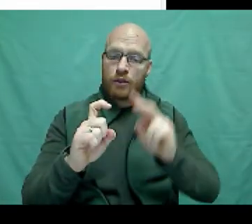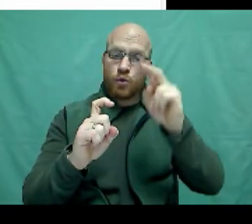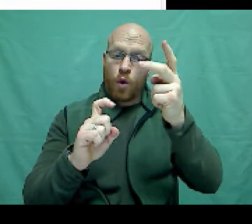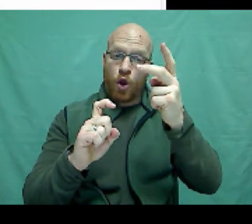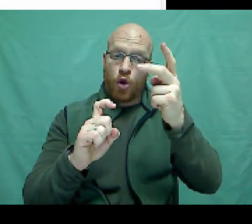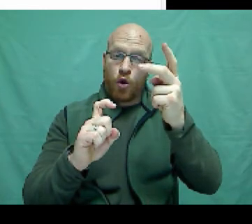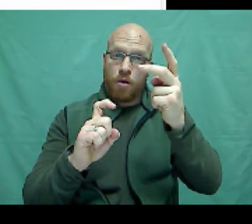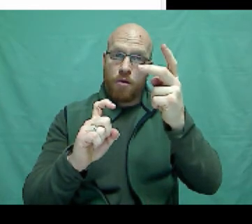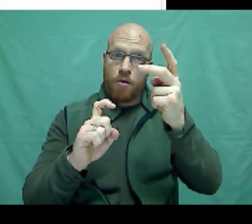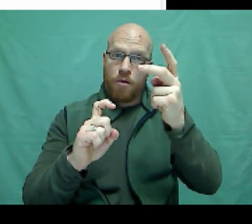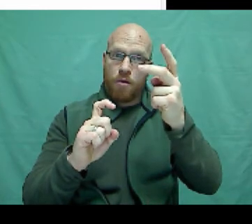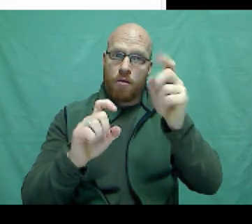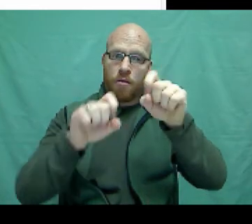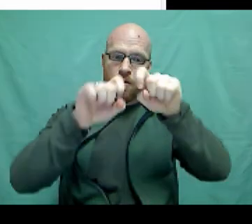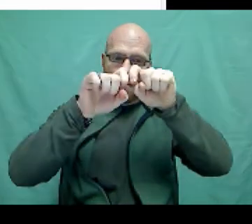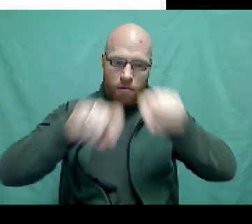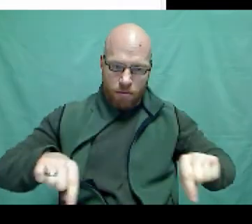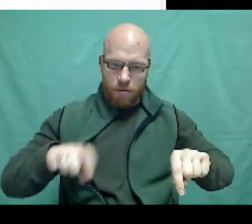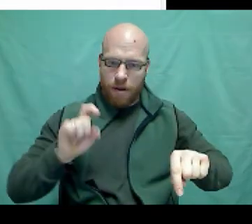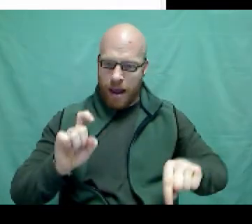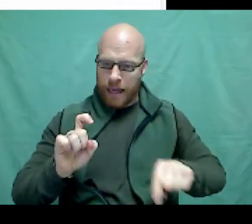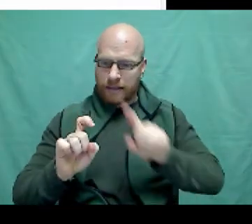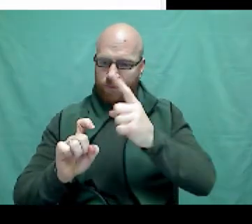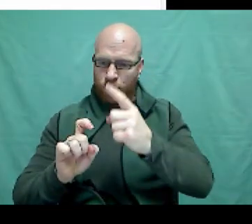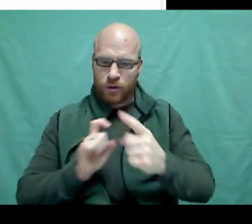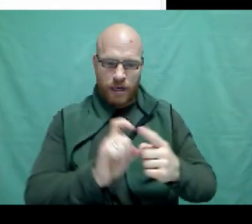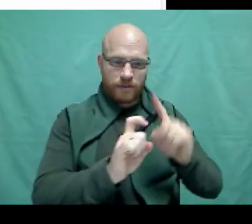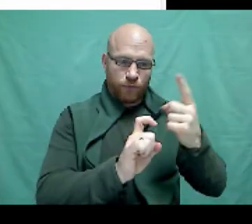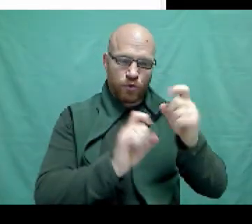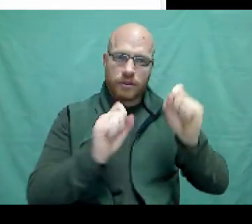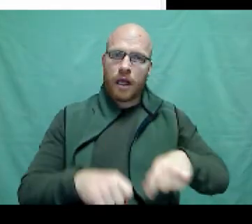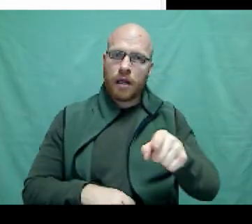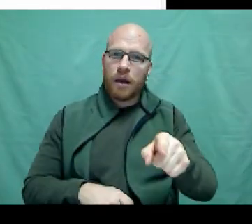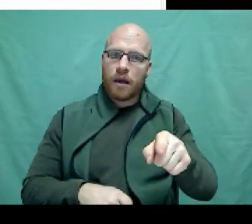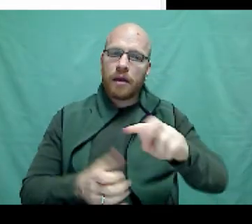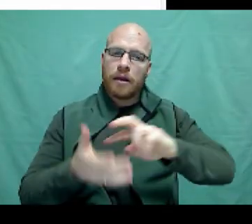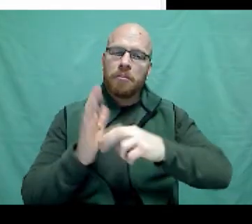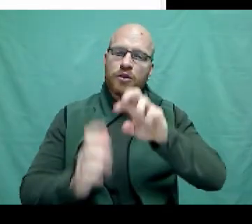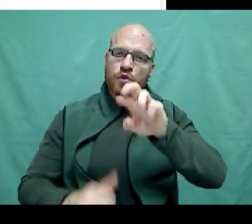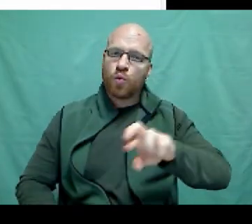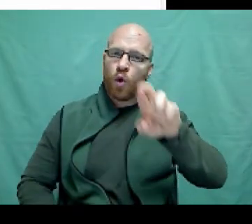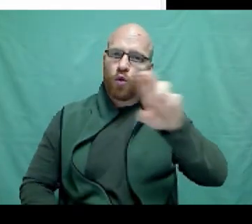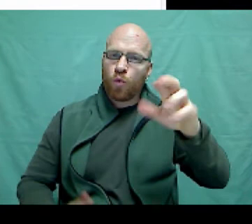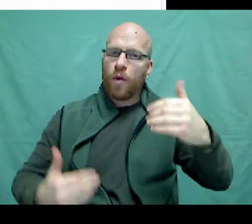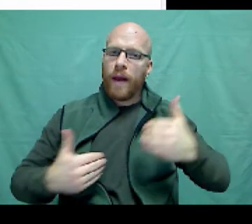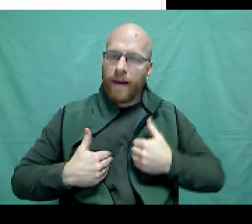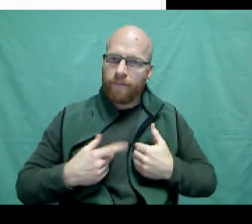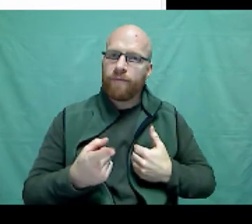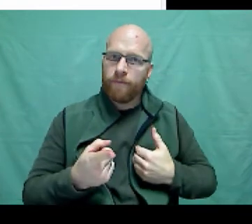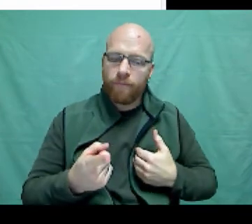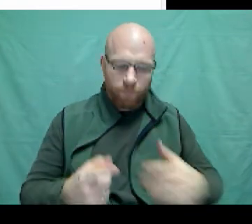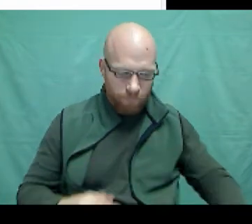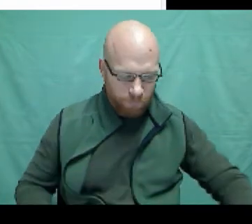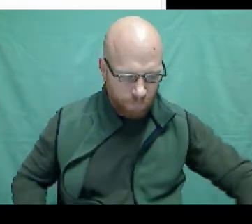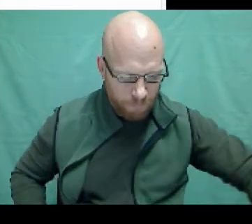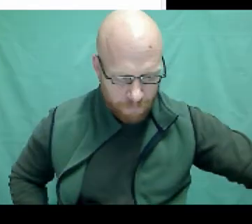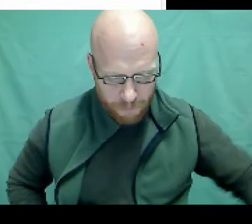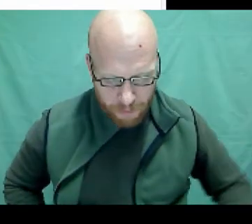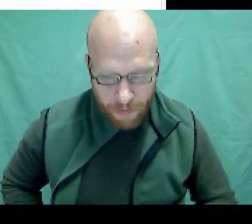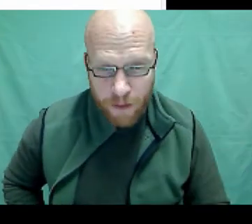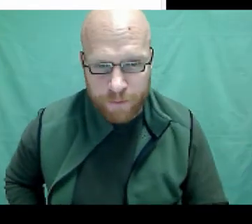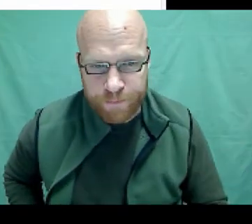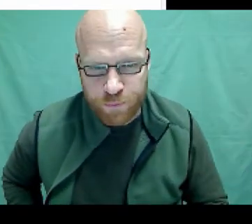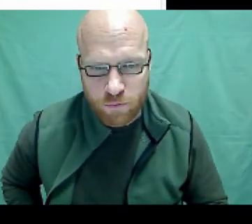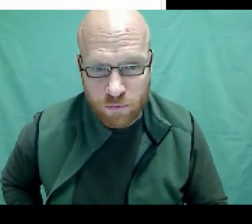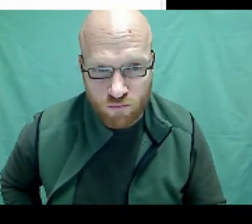exponents, like bases with exponents? added like x to the first times x to the first equals x squared.